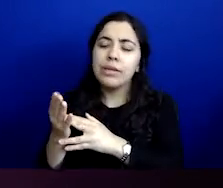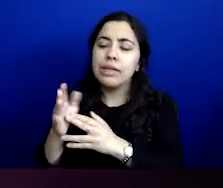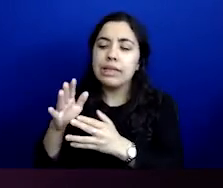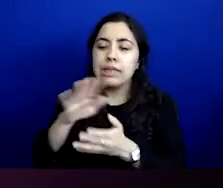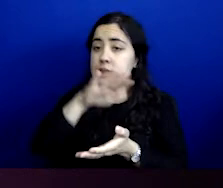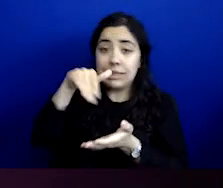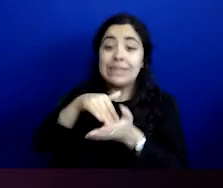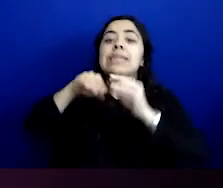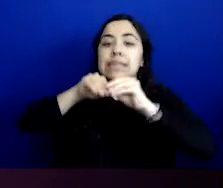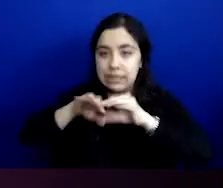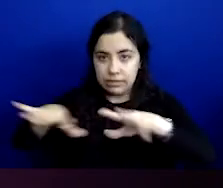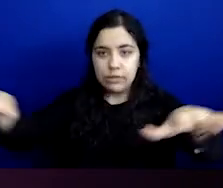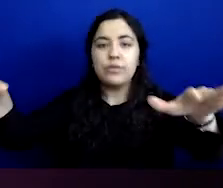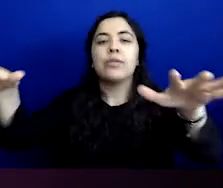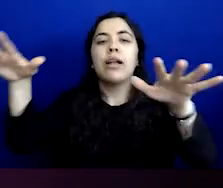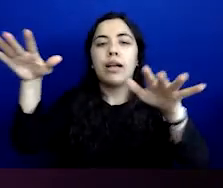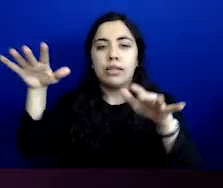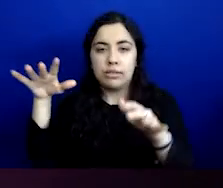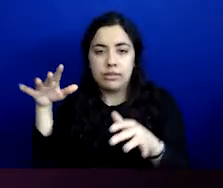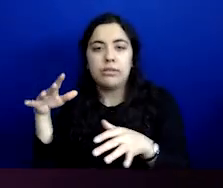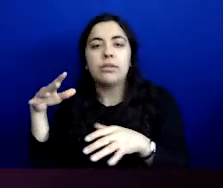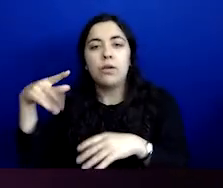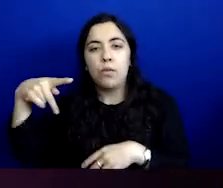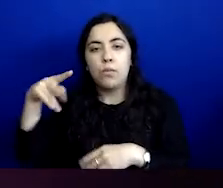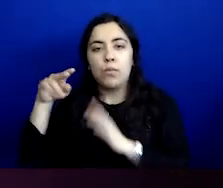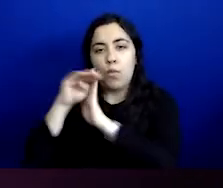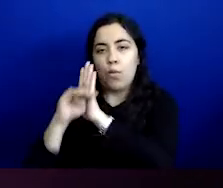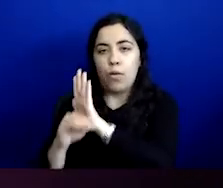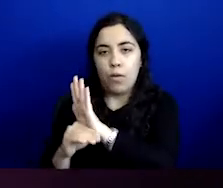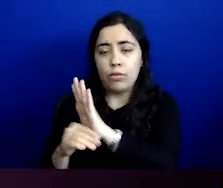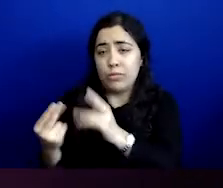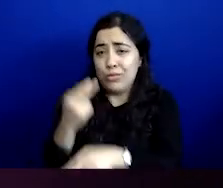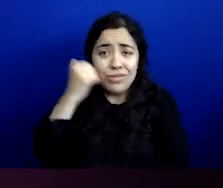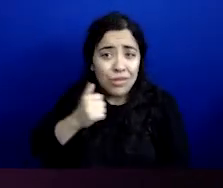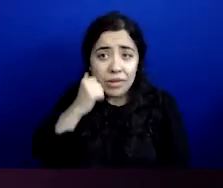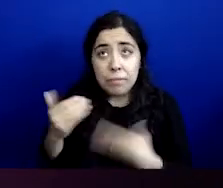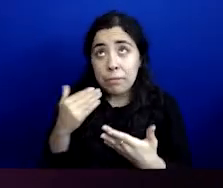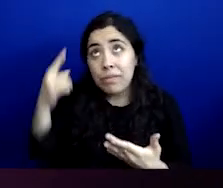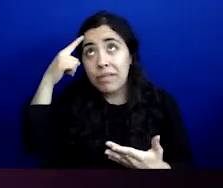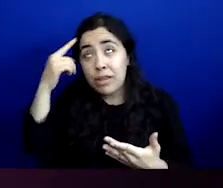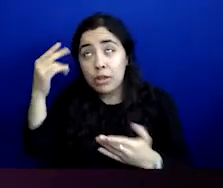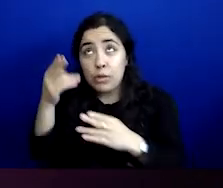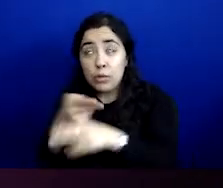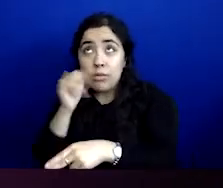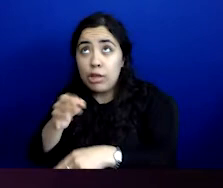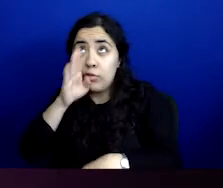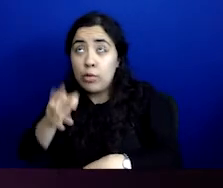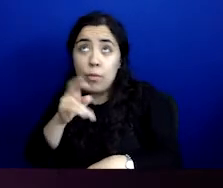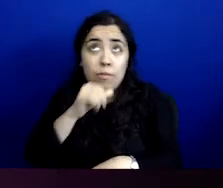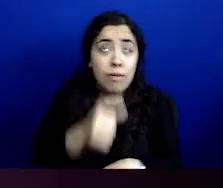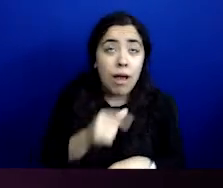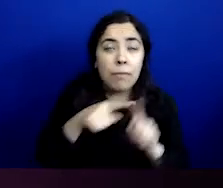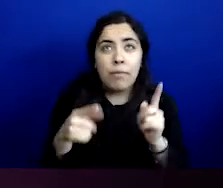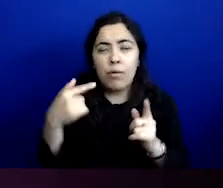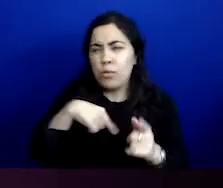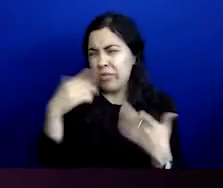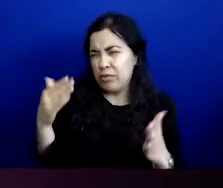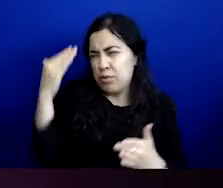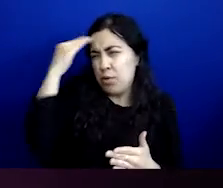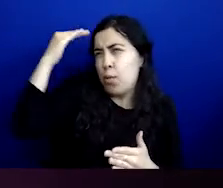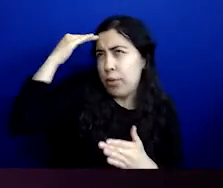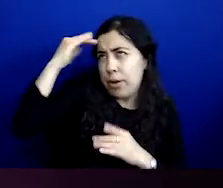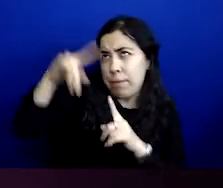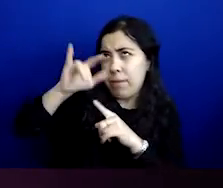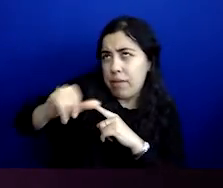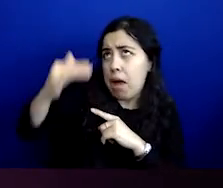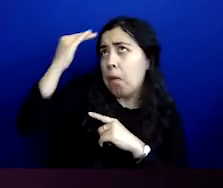decentralized protocols that we kind of use every day that we may or may not actually be using directly, but that we're definitely aware of, and maybe we